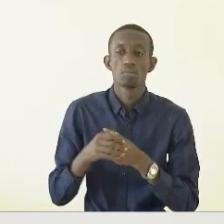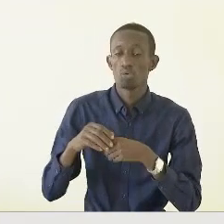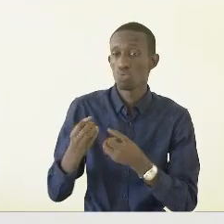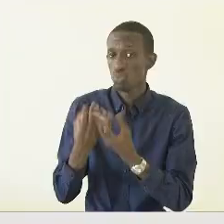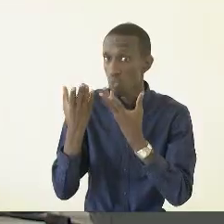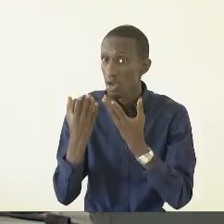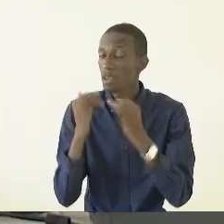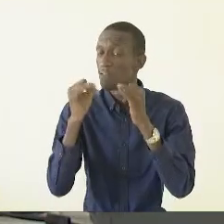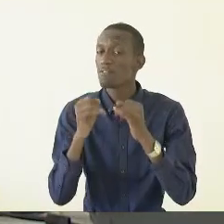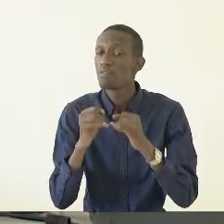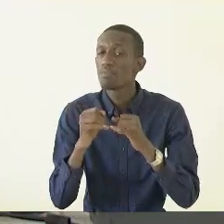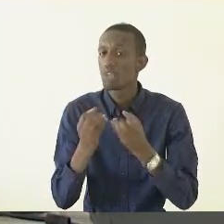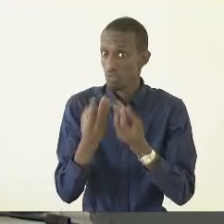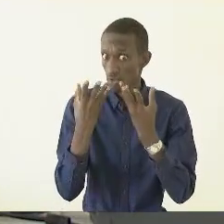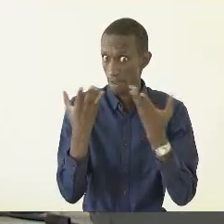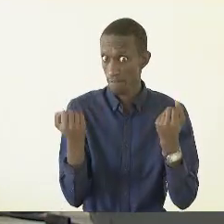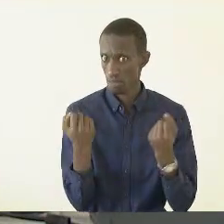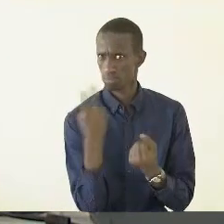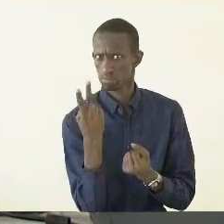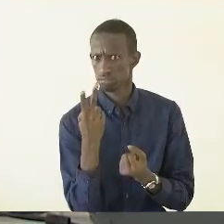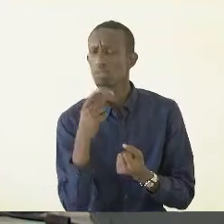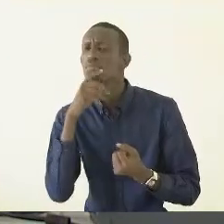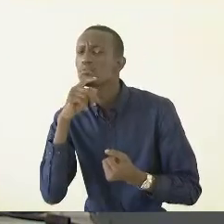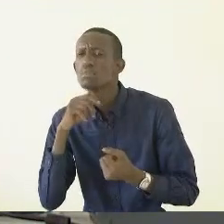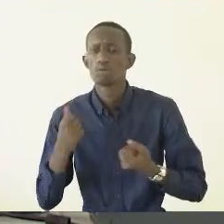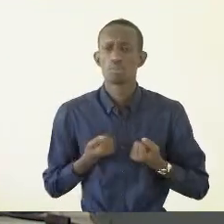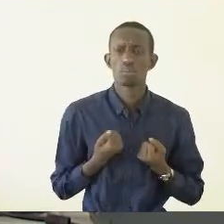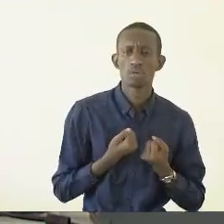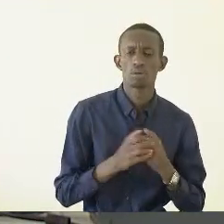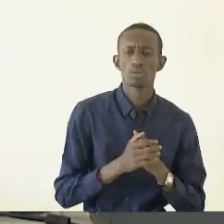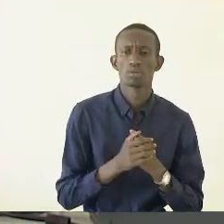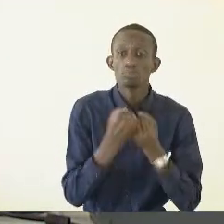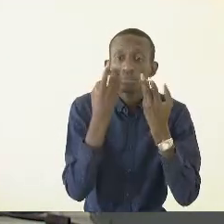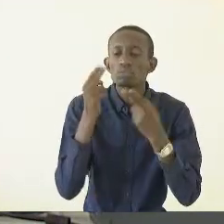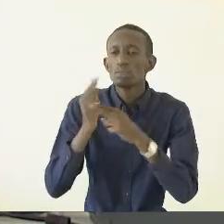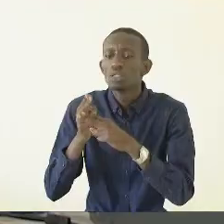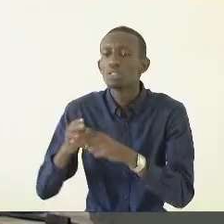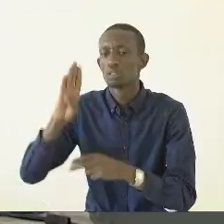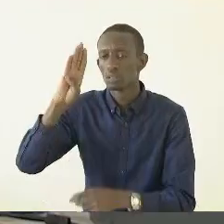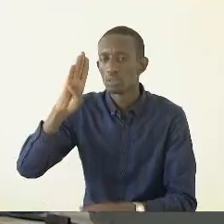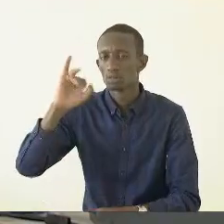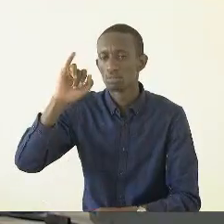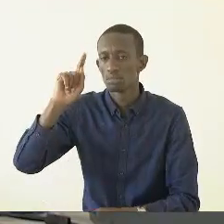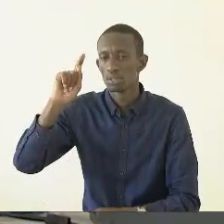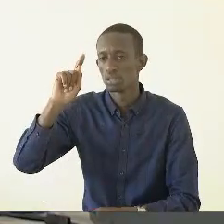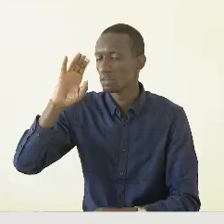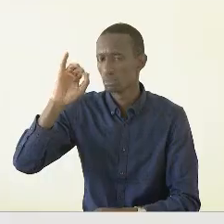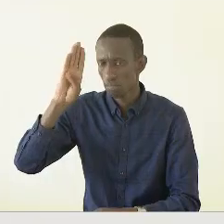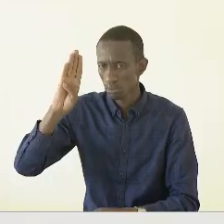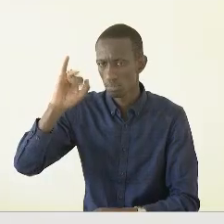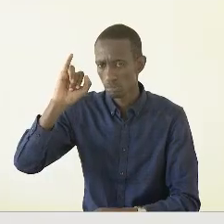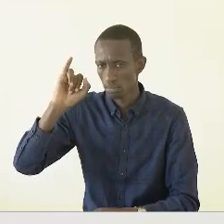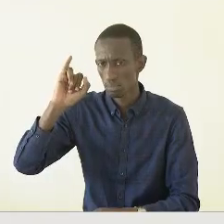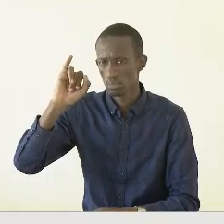both male and female parts, it is a bisexual flower. And it means